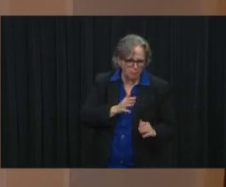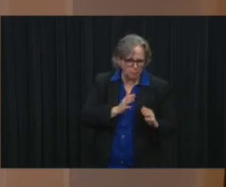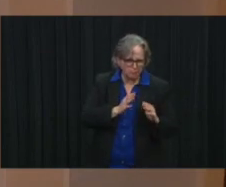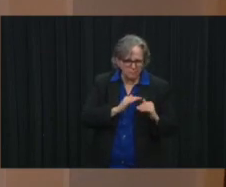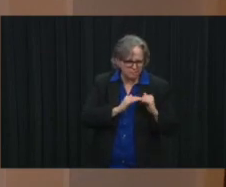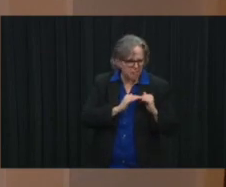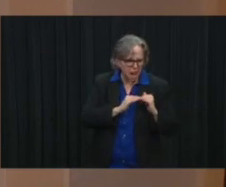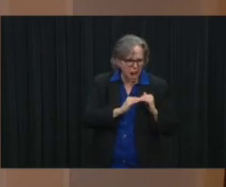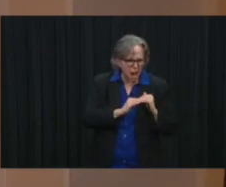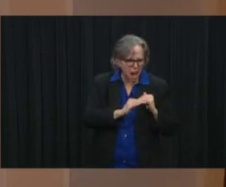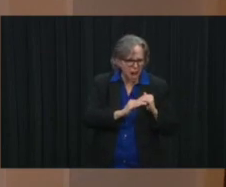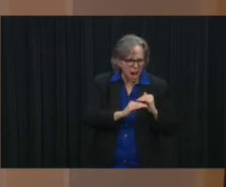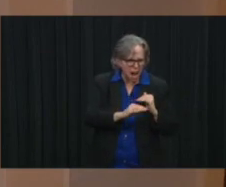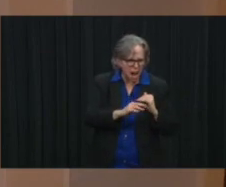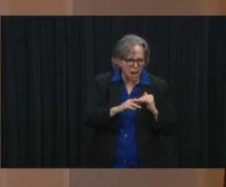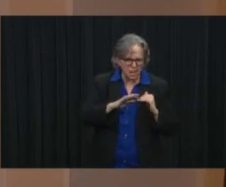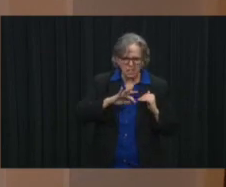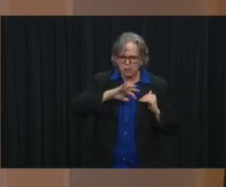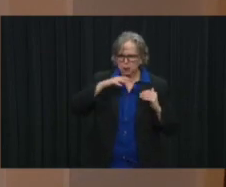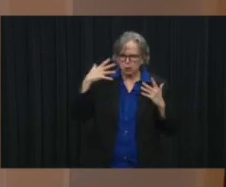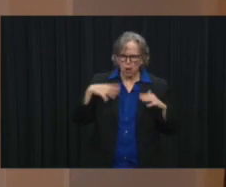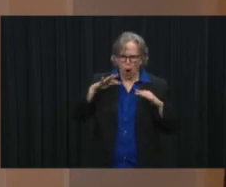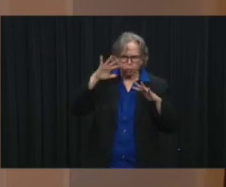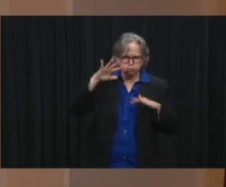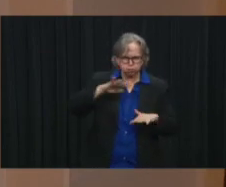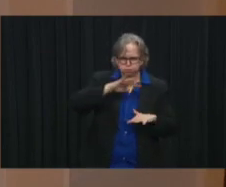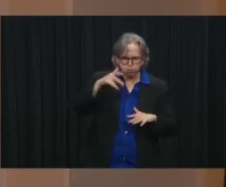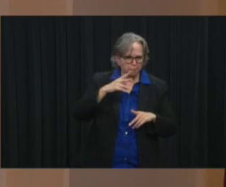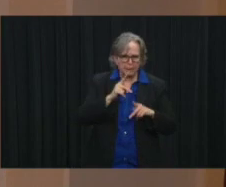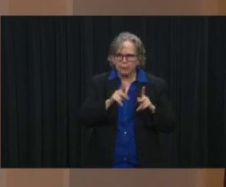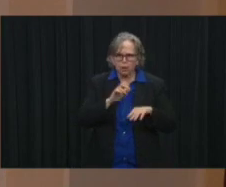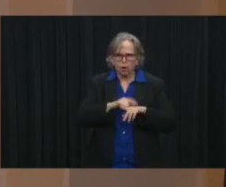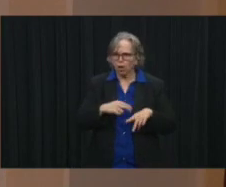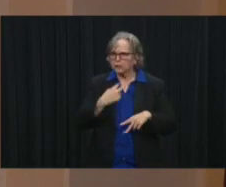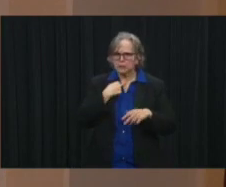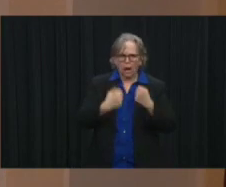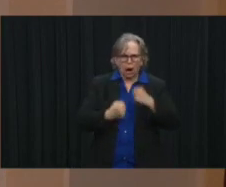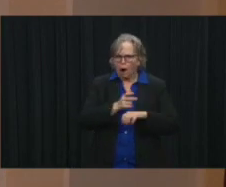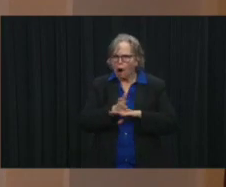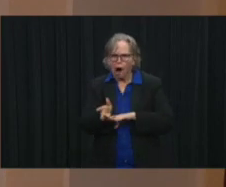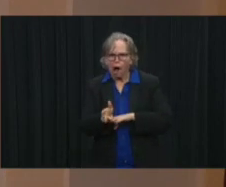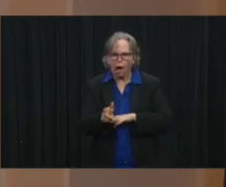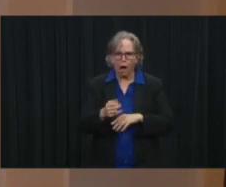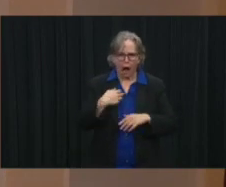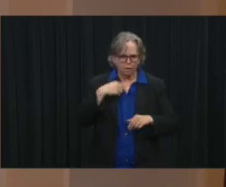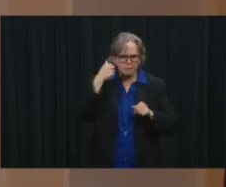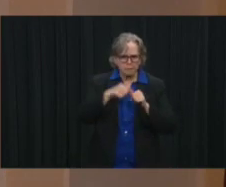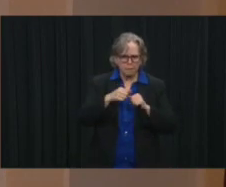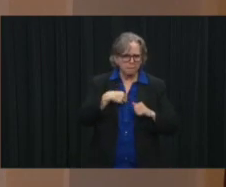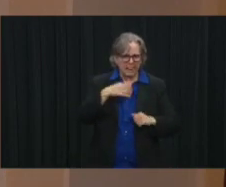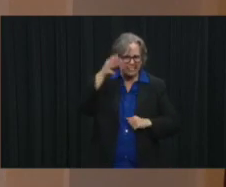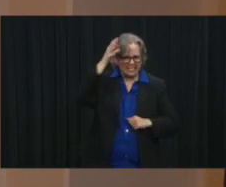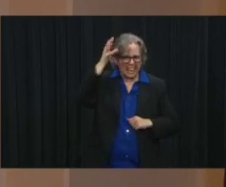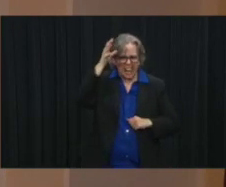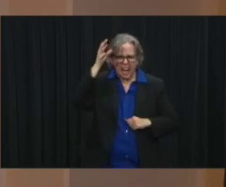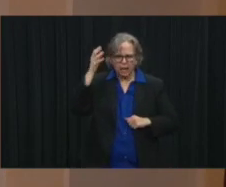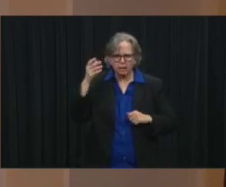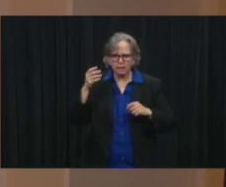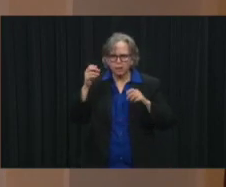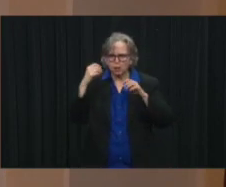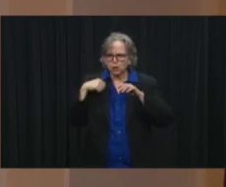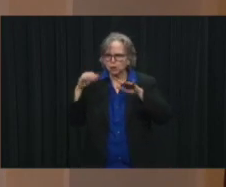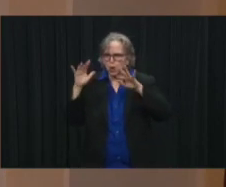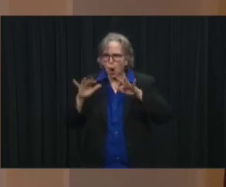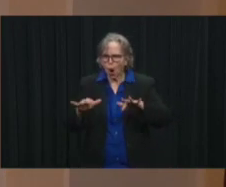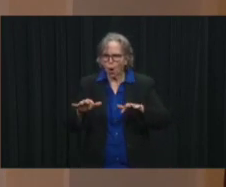couldn't get out for weeks. And I remember my dad, we had snowmobiles, and he would drive the snowmobiles along with some other people